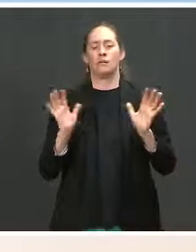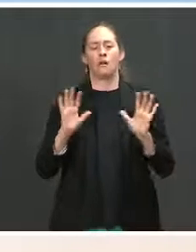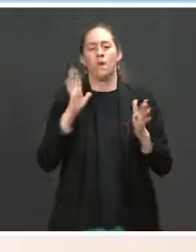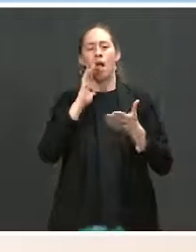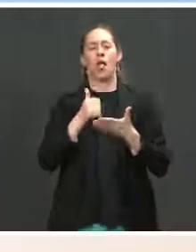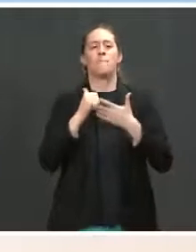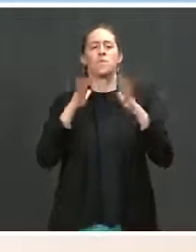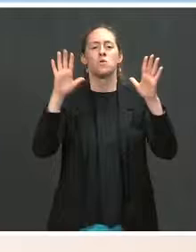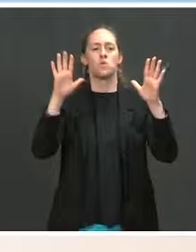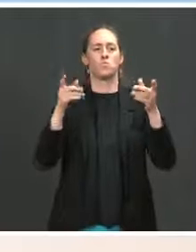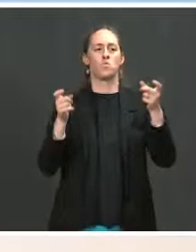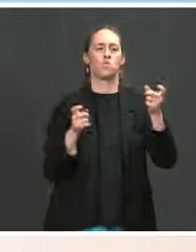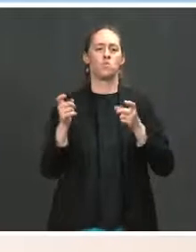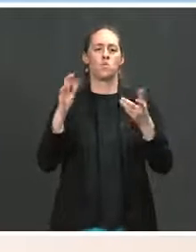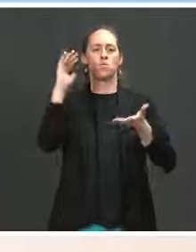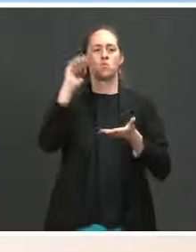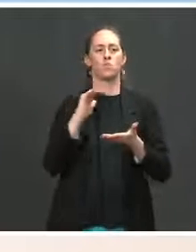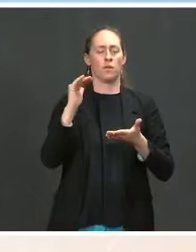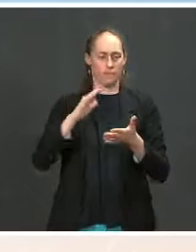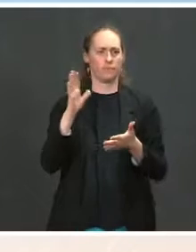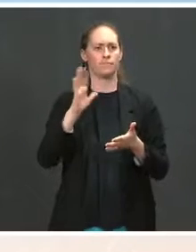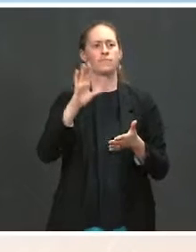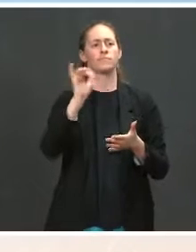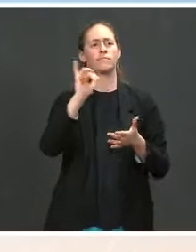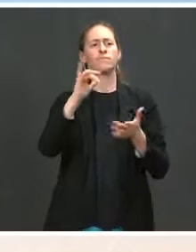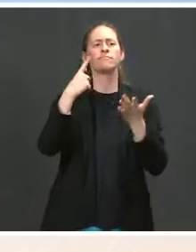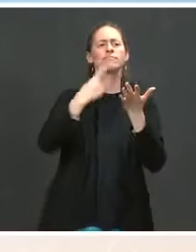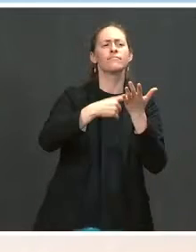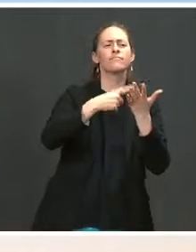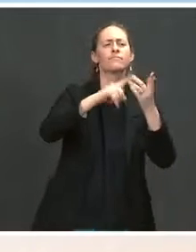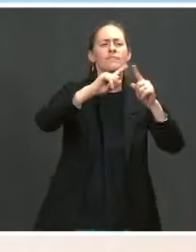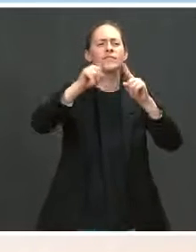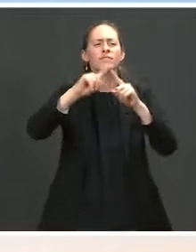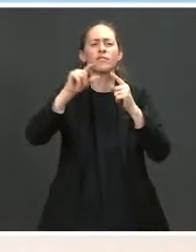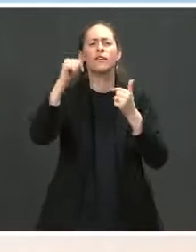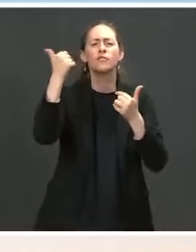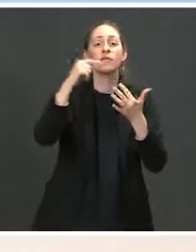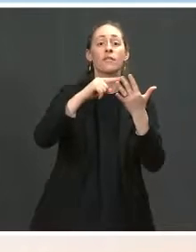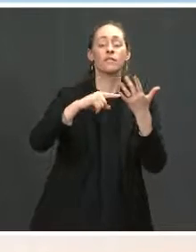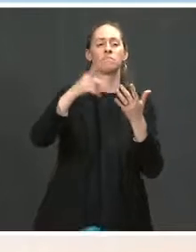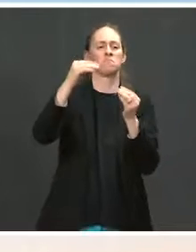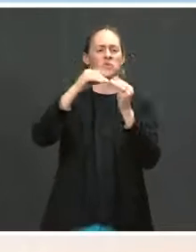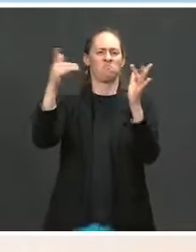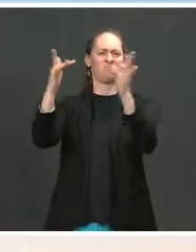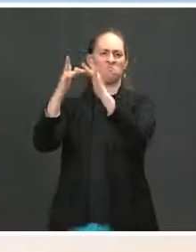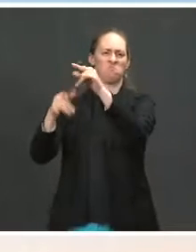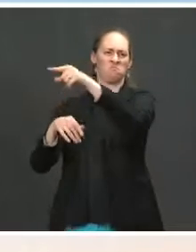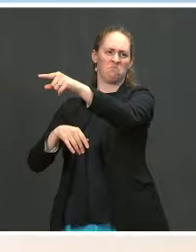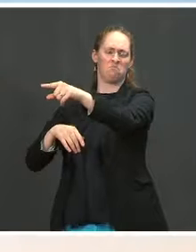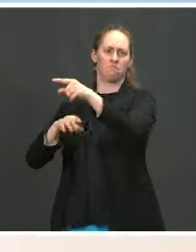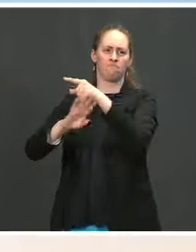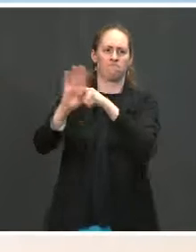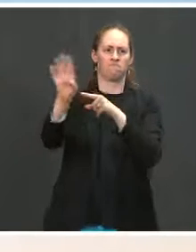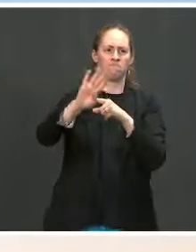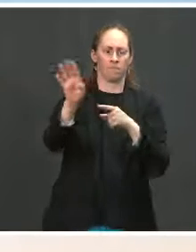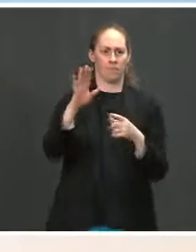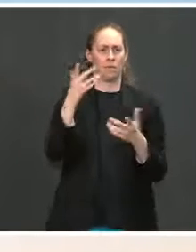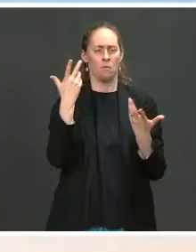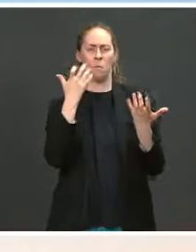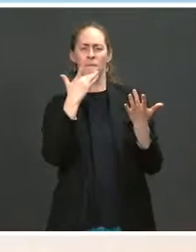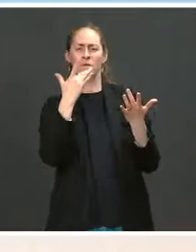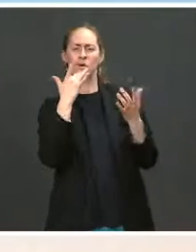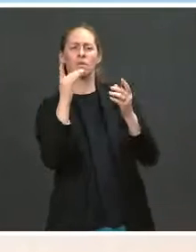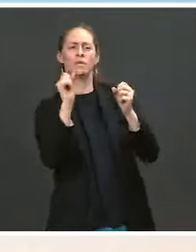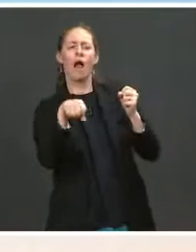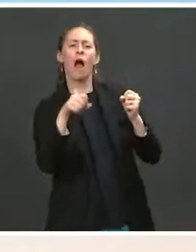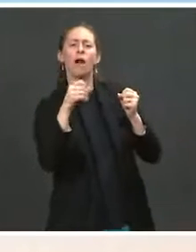about alternate rates, I would certainly send you to them for more of a bottom line of where they're willing to go. And the